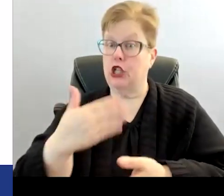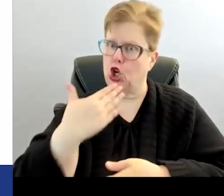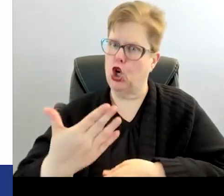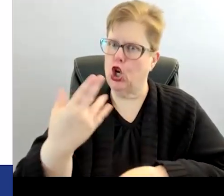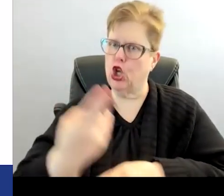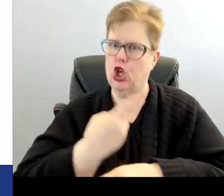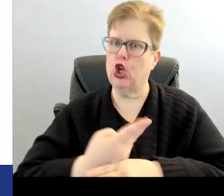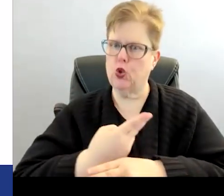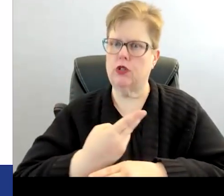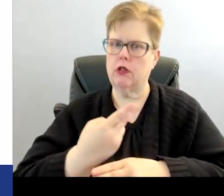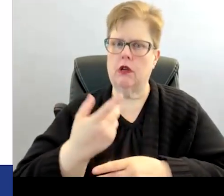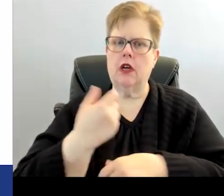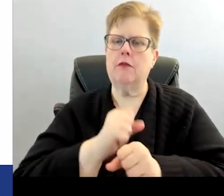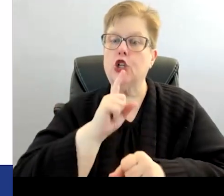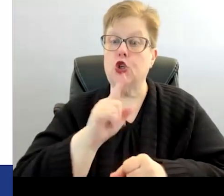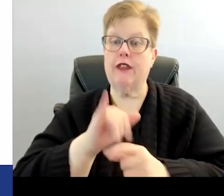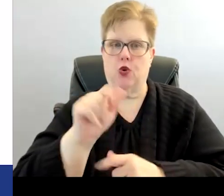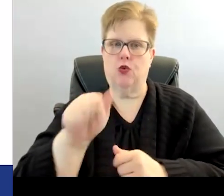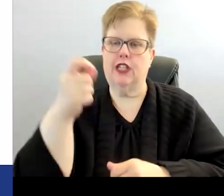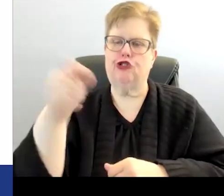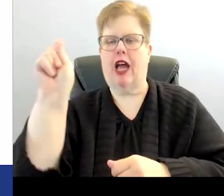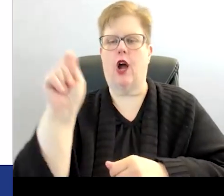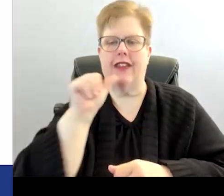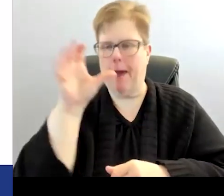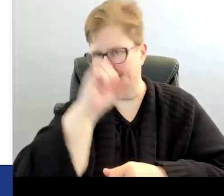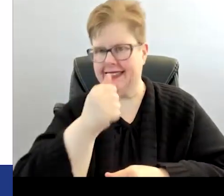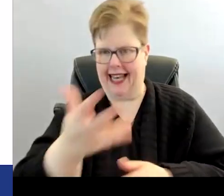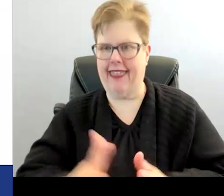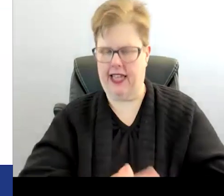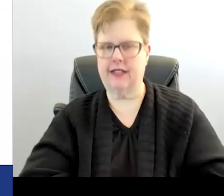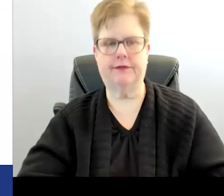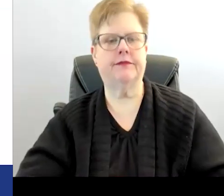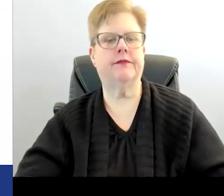use, just to make sure that you can check it off and you're not missing anything.